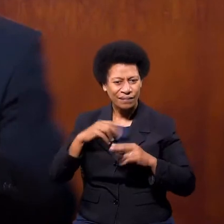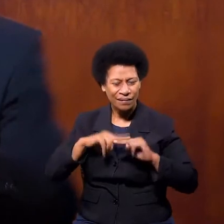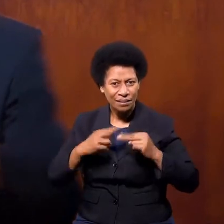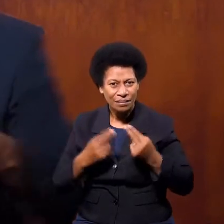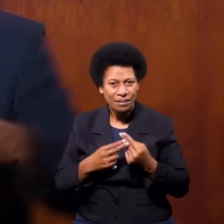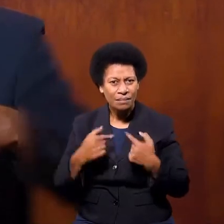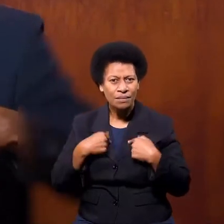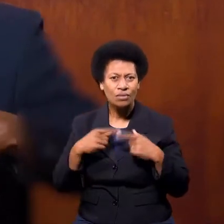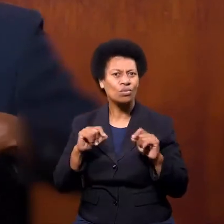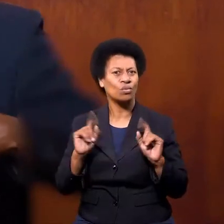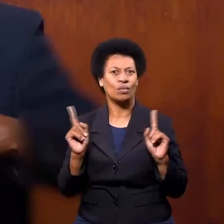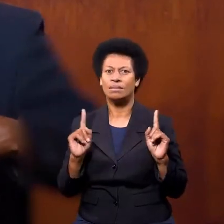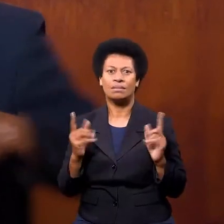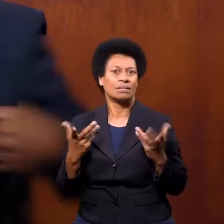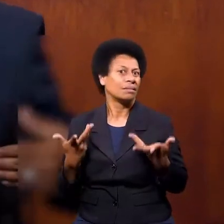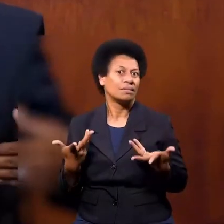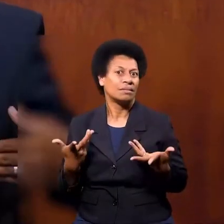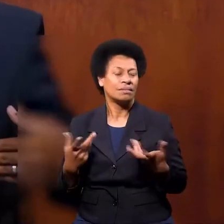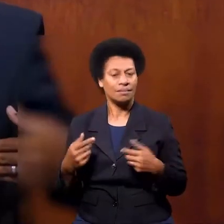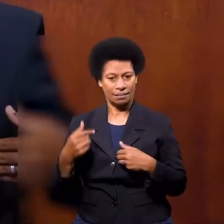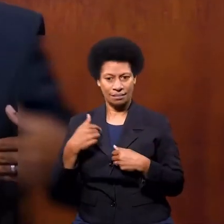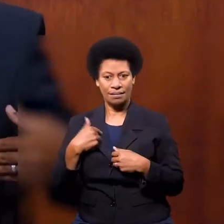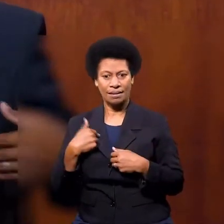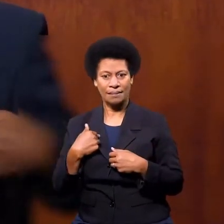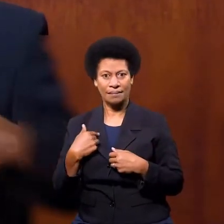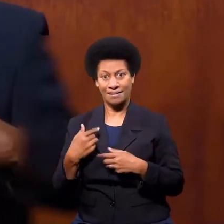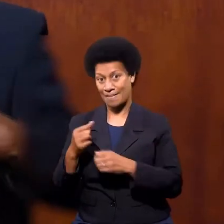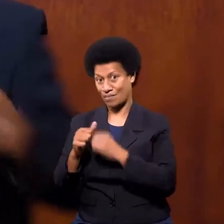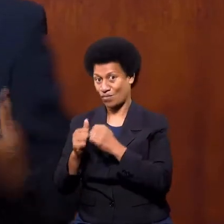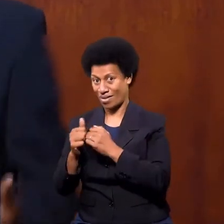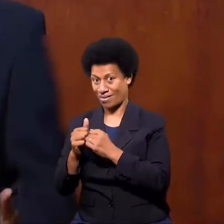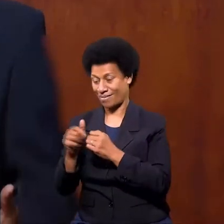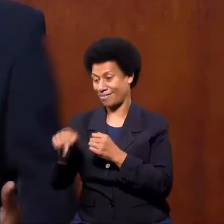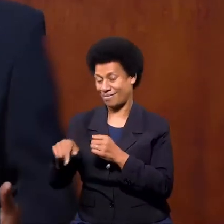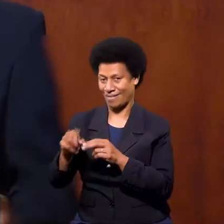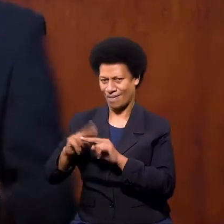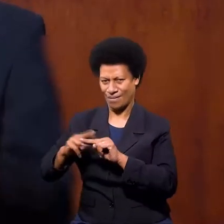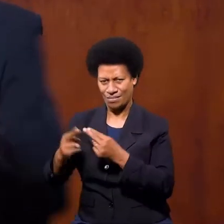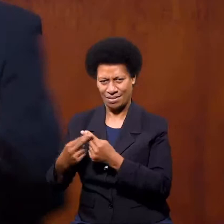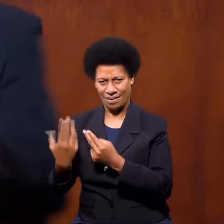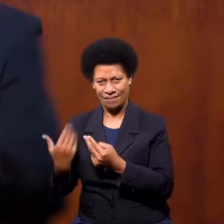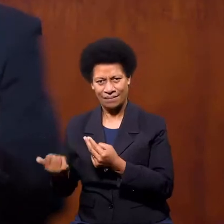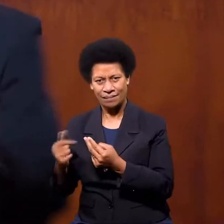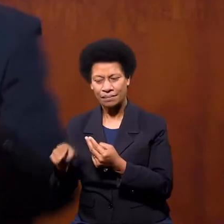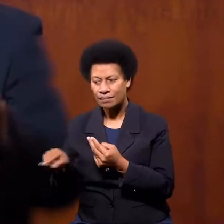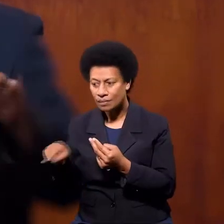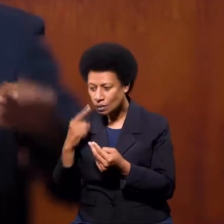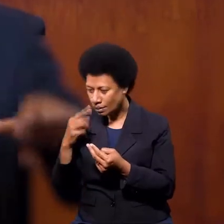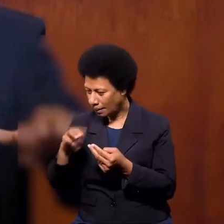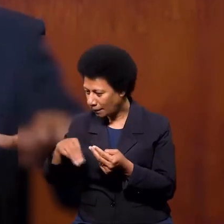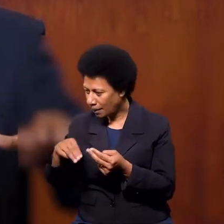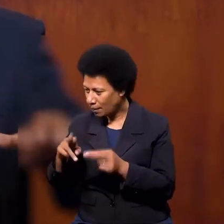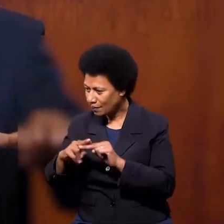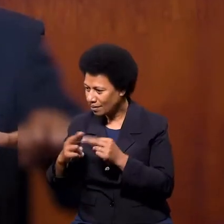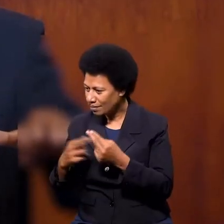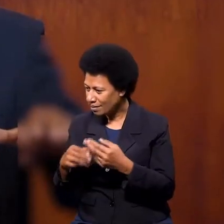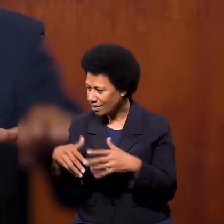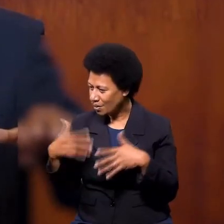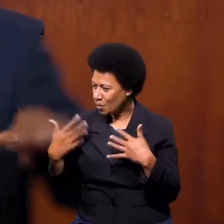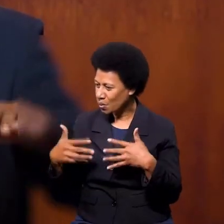do? I'm a brother. Okay, I'm a member of a family. You look at the members of your